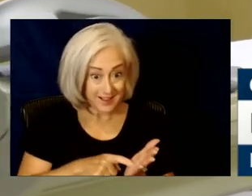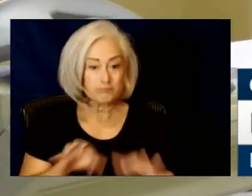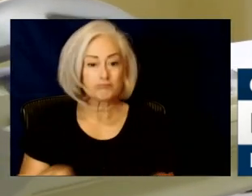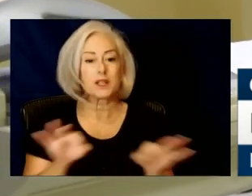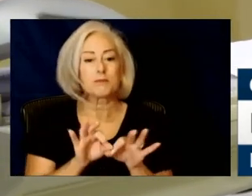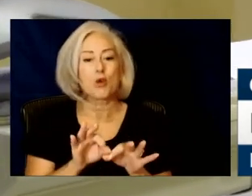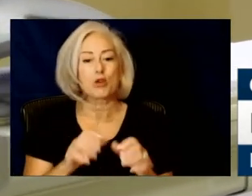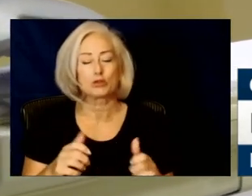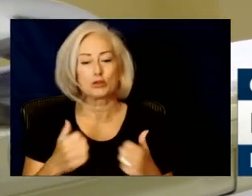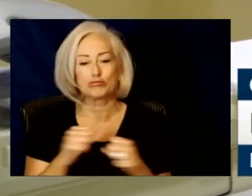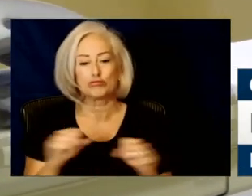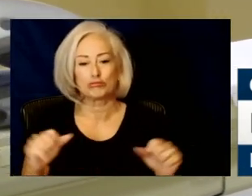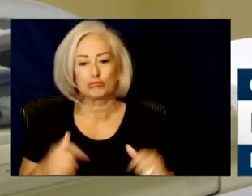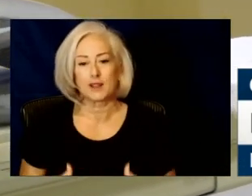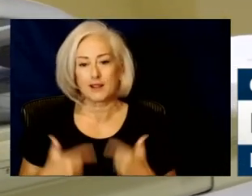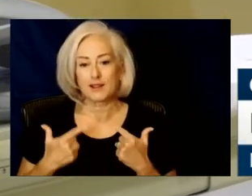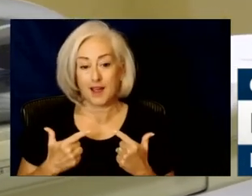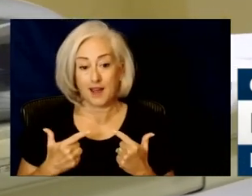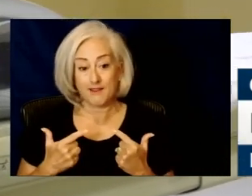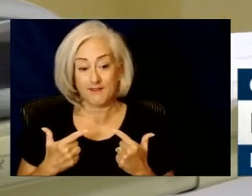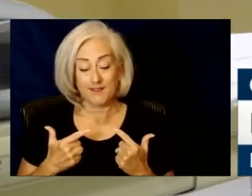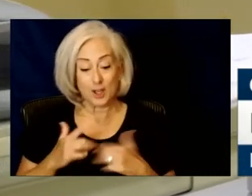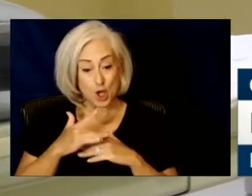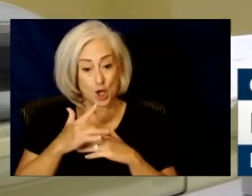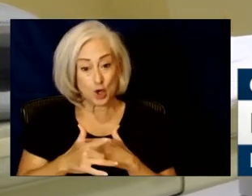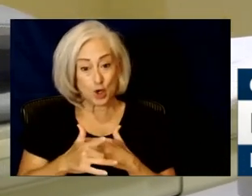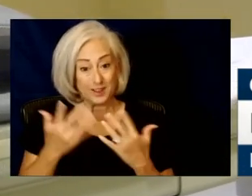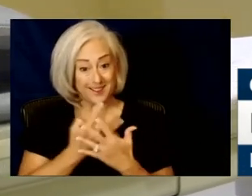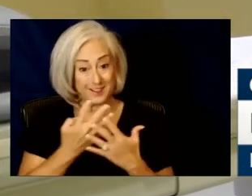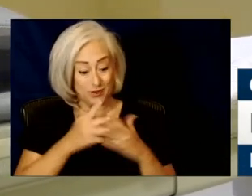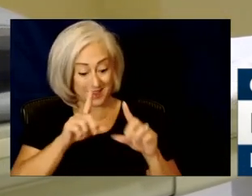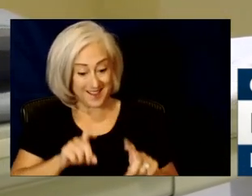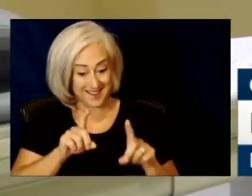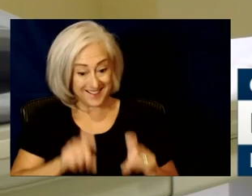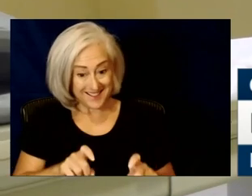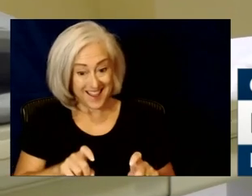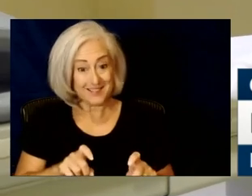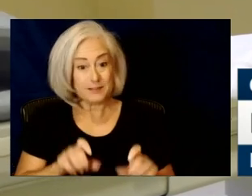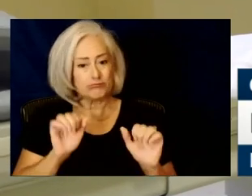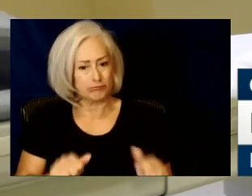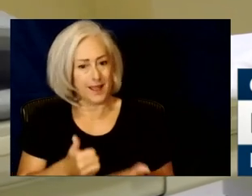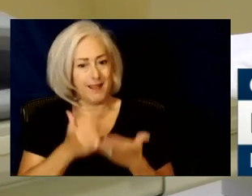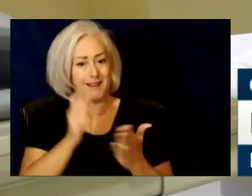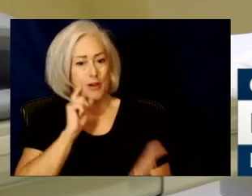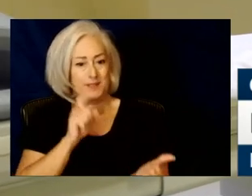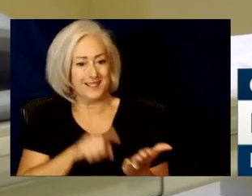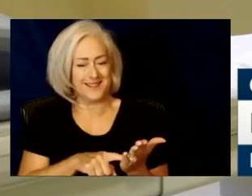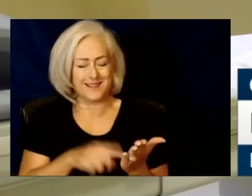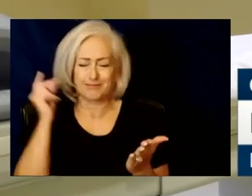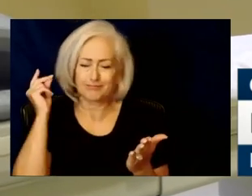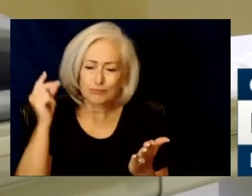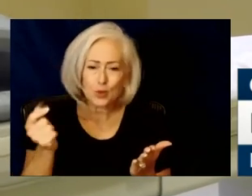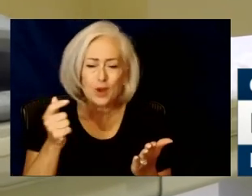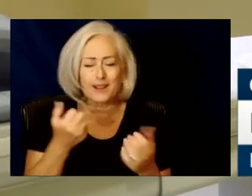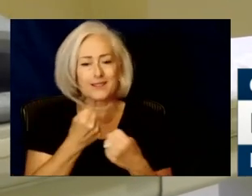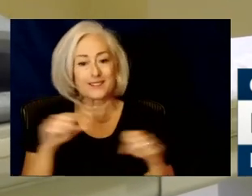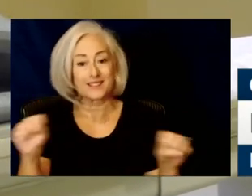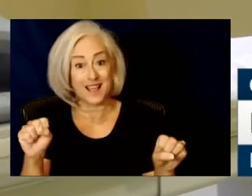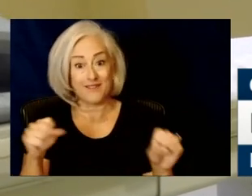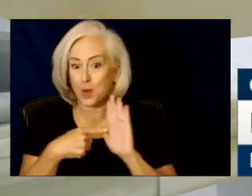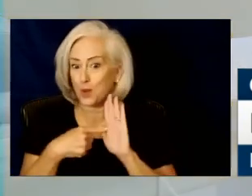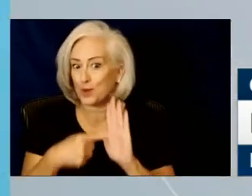is what you need to detect lung cancer. It's a screening so easy, quick, and safe. We're going to show you one live just